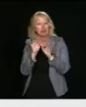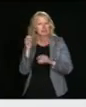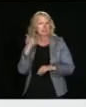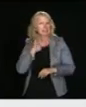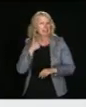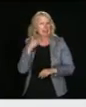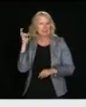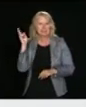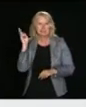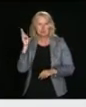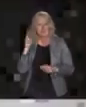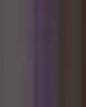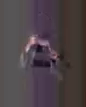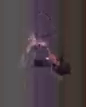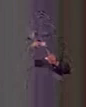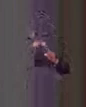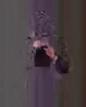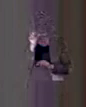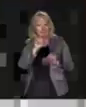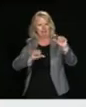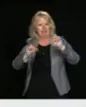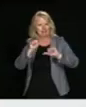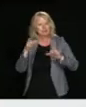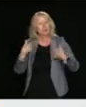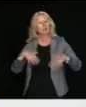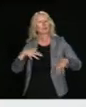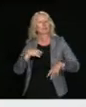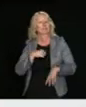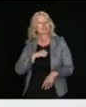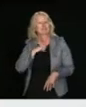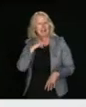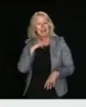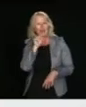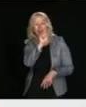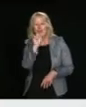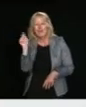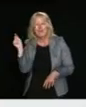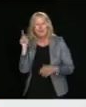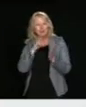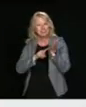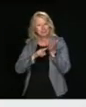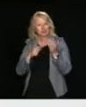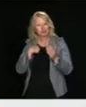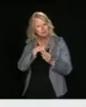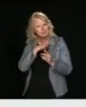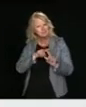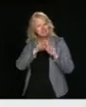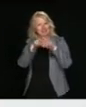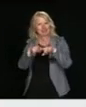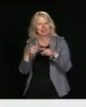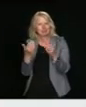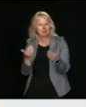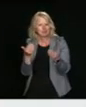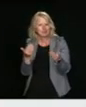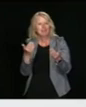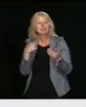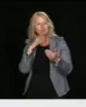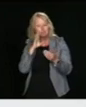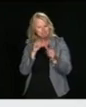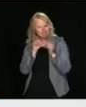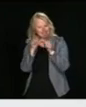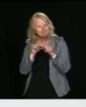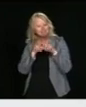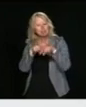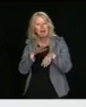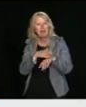of pride. And it's those researchers that we count on today and that we will continue to count on in the future. And